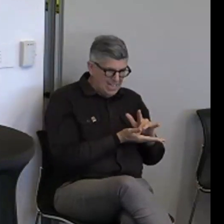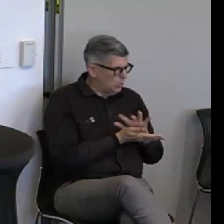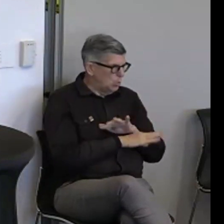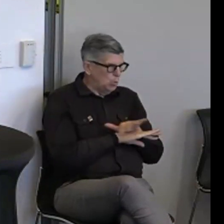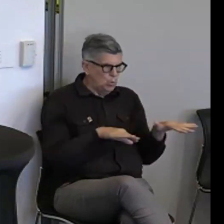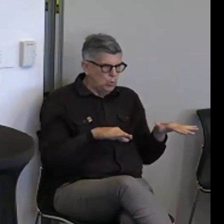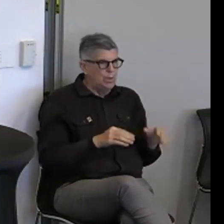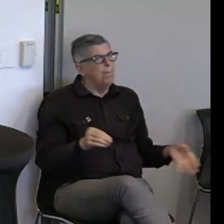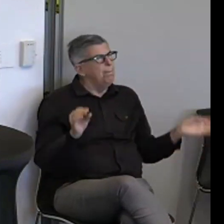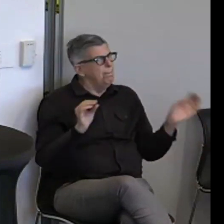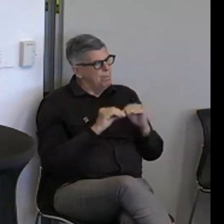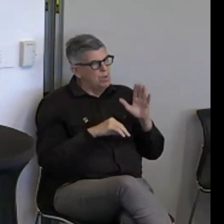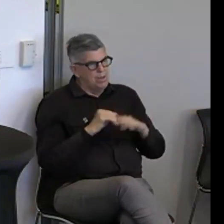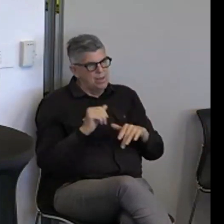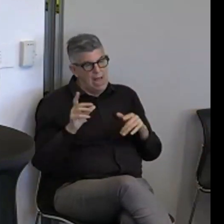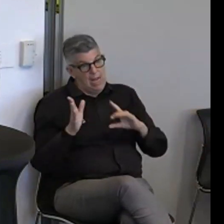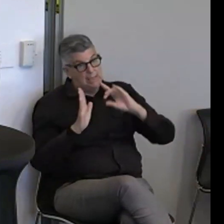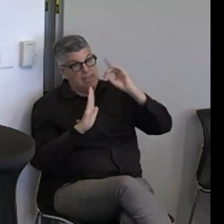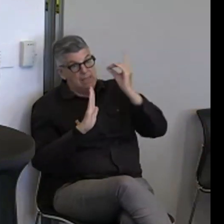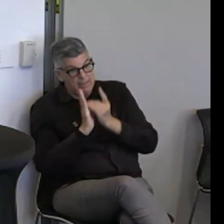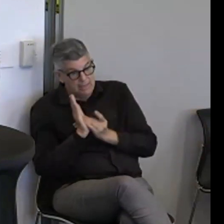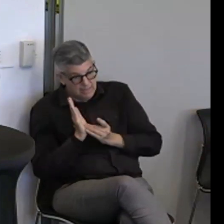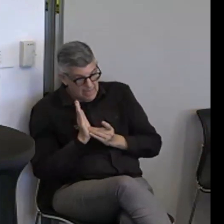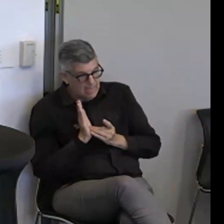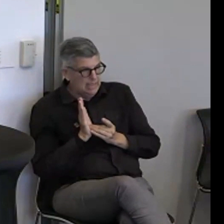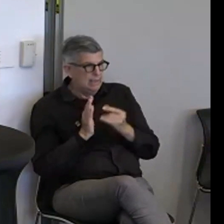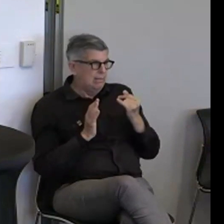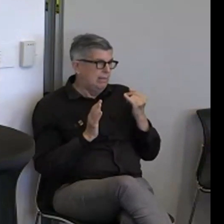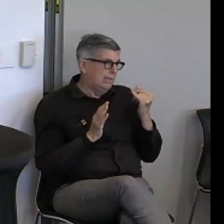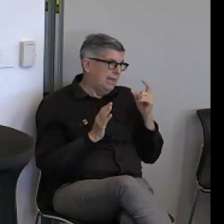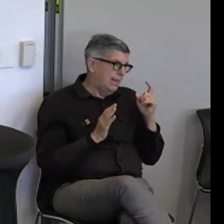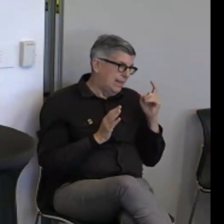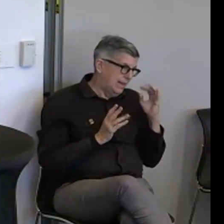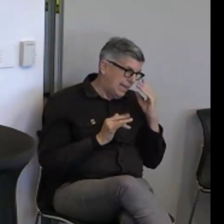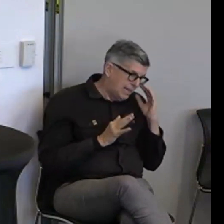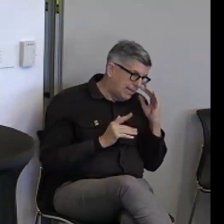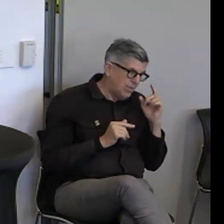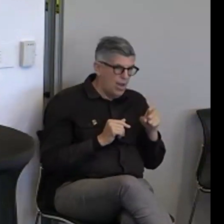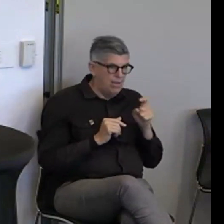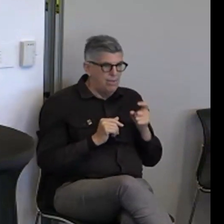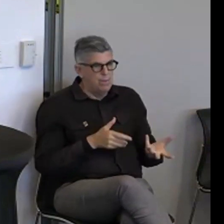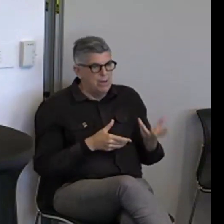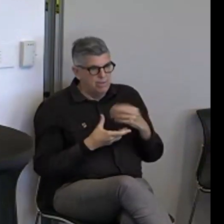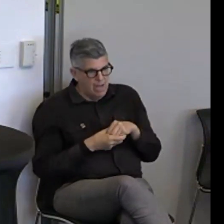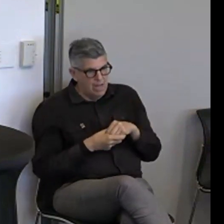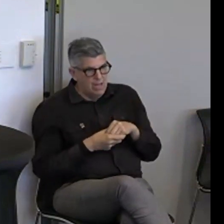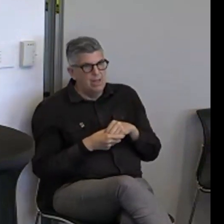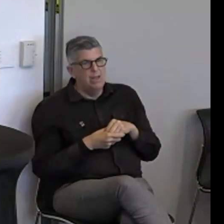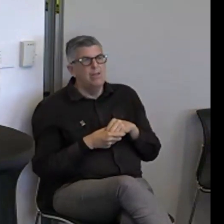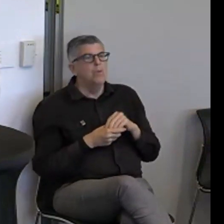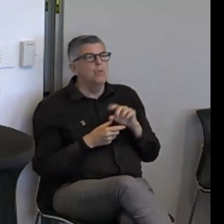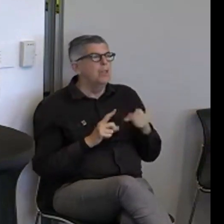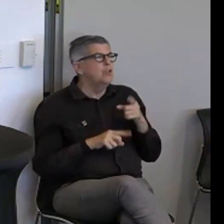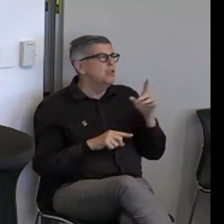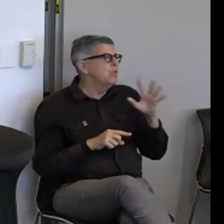design considerations that Naomi led us through as in her speed date of